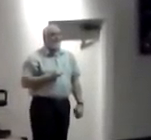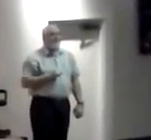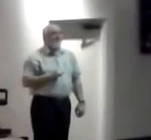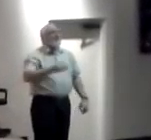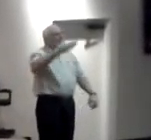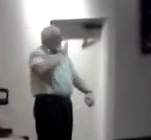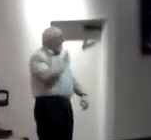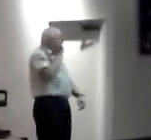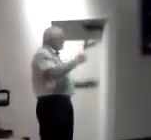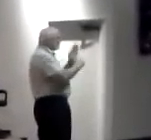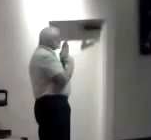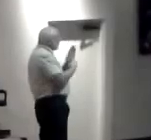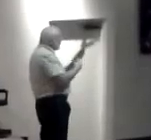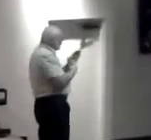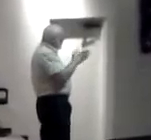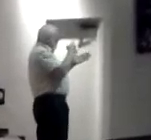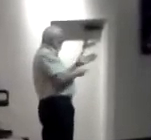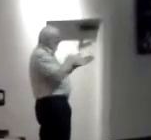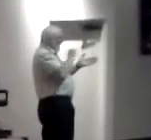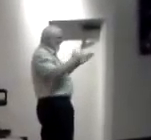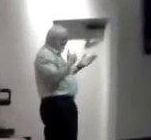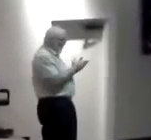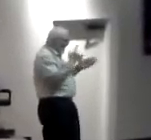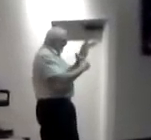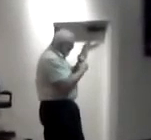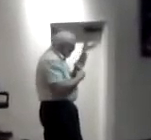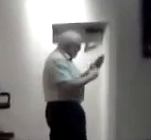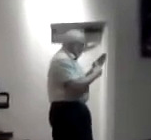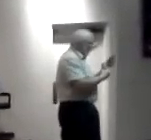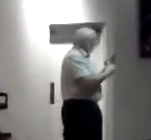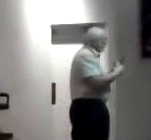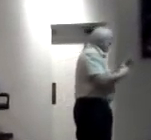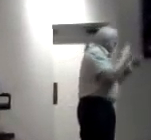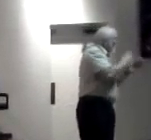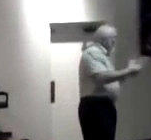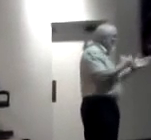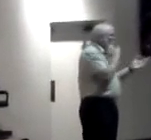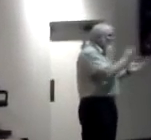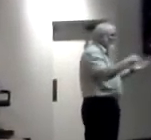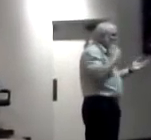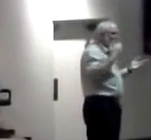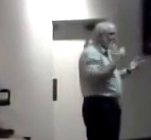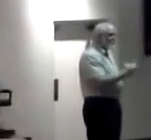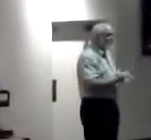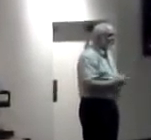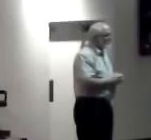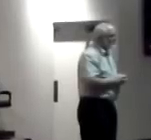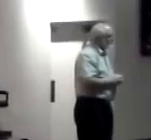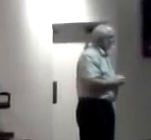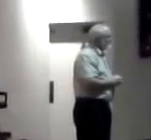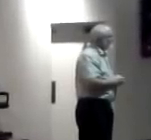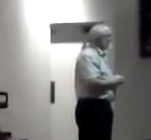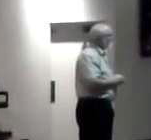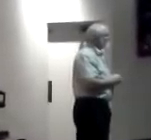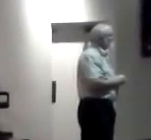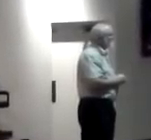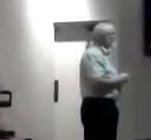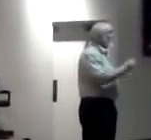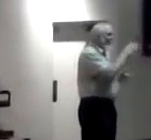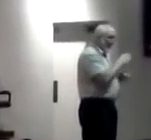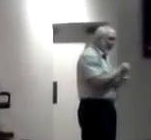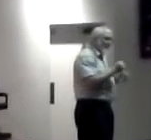God will show you, he will reveal it to you, what the good is. And